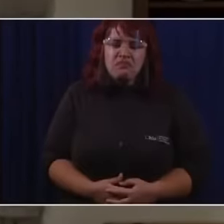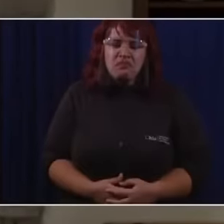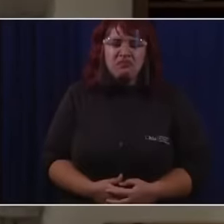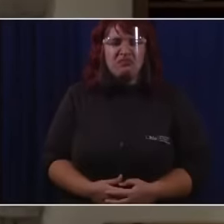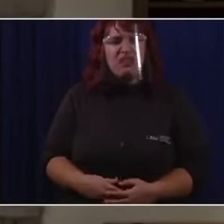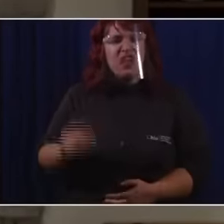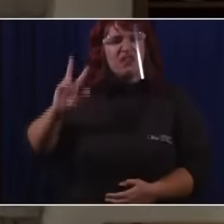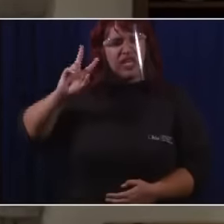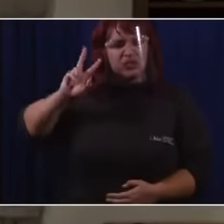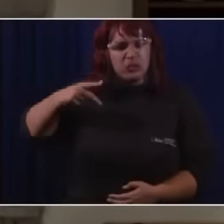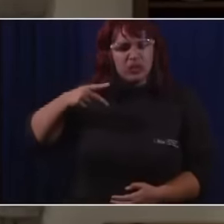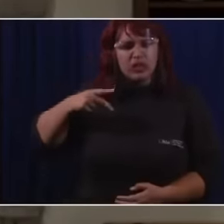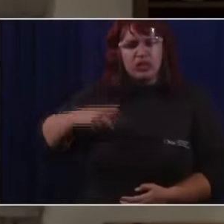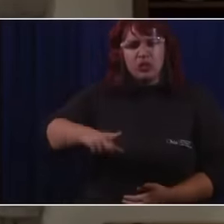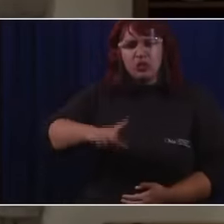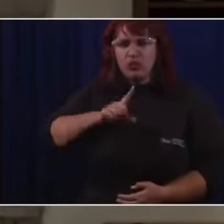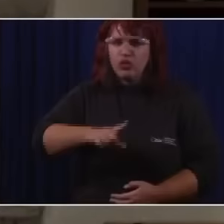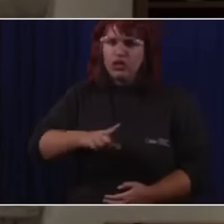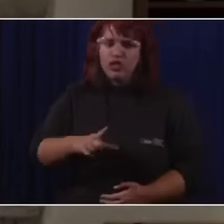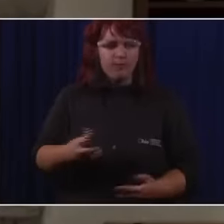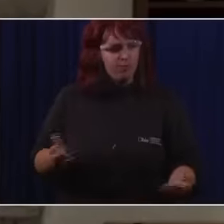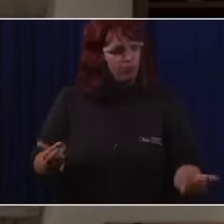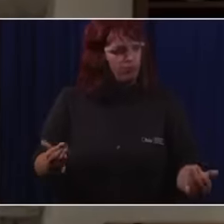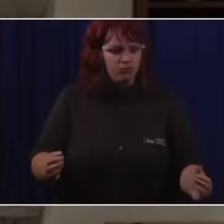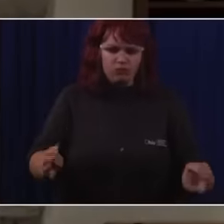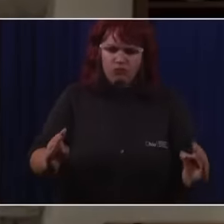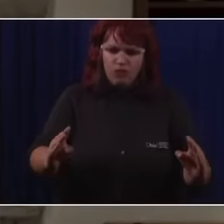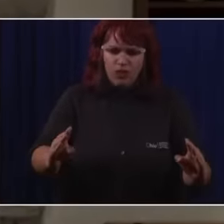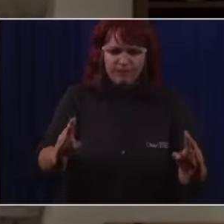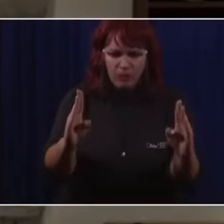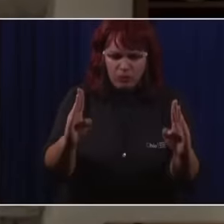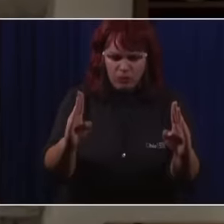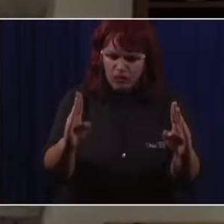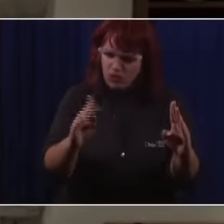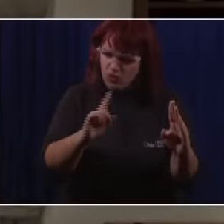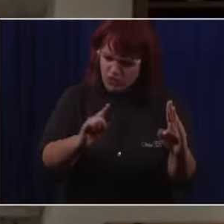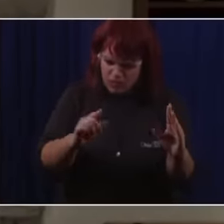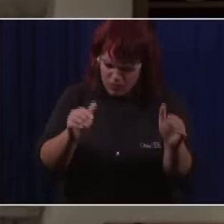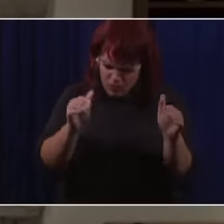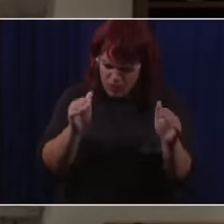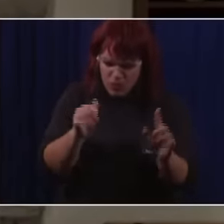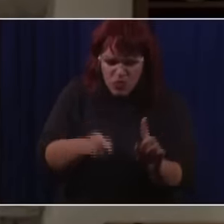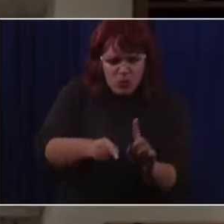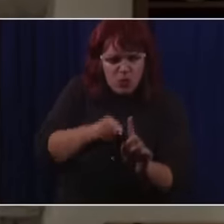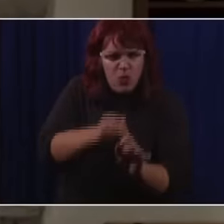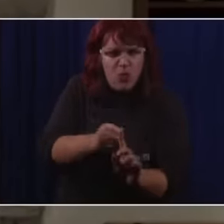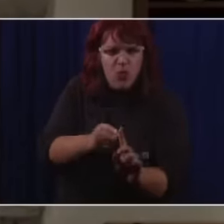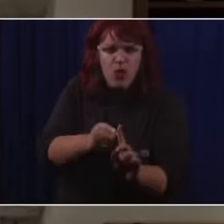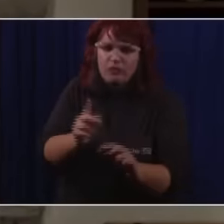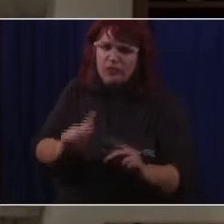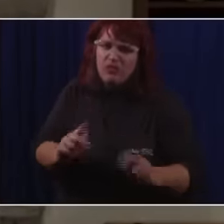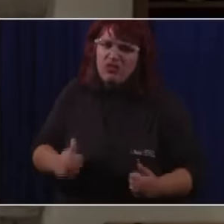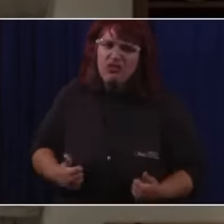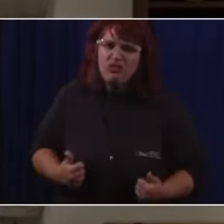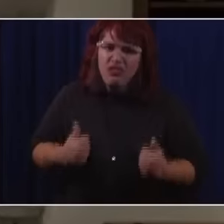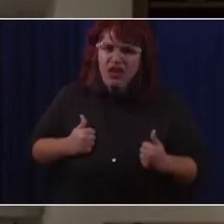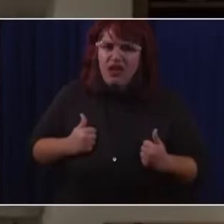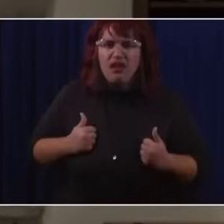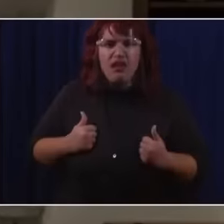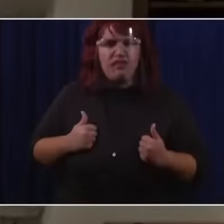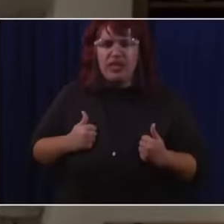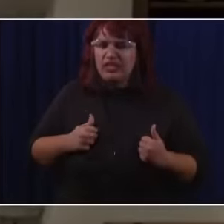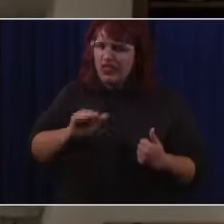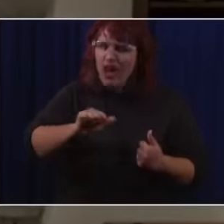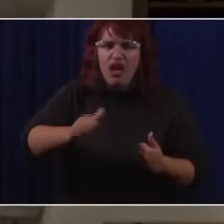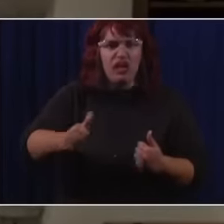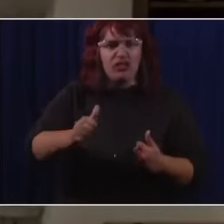very, very focused. He's been exceedingly focused on saving lives, exceedingly focused on keeping the spread